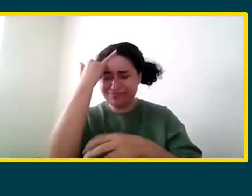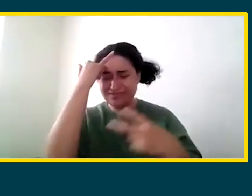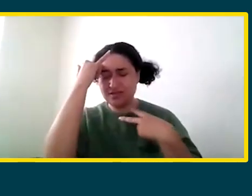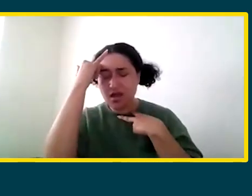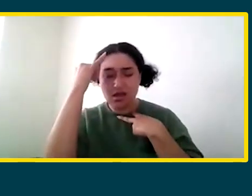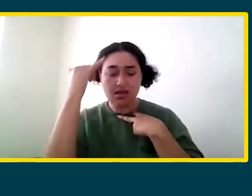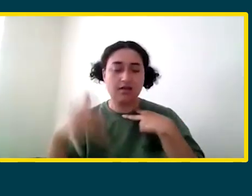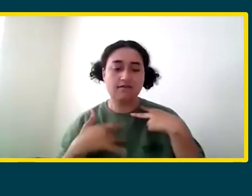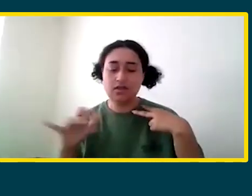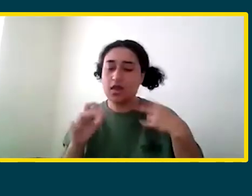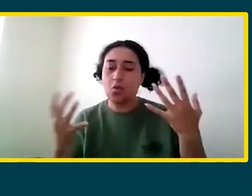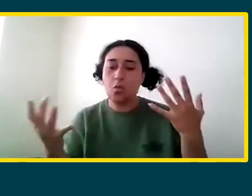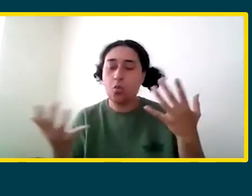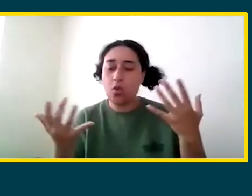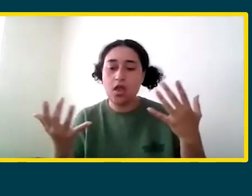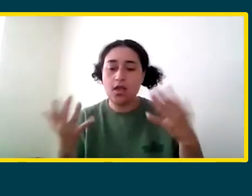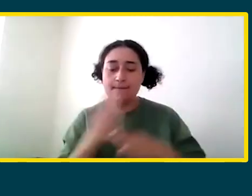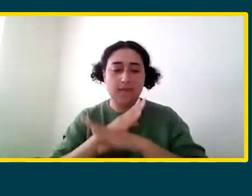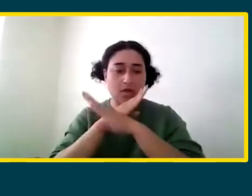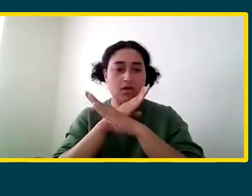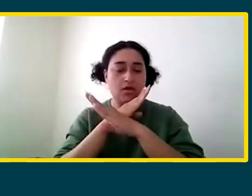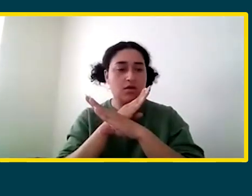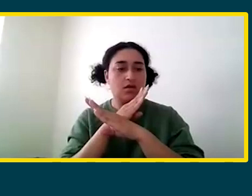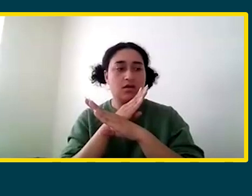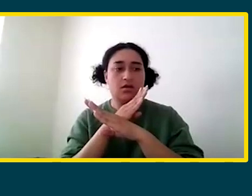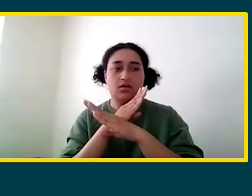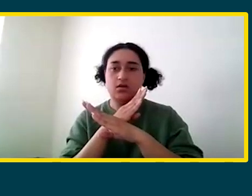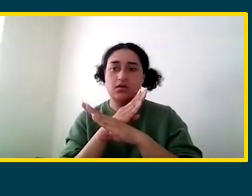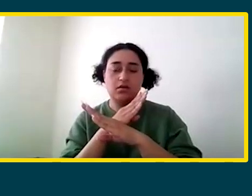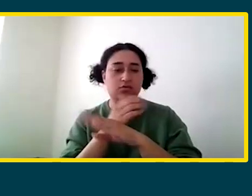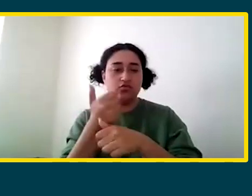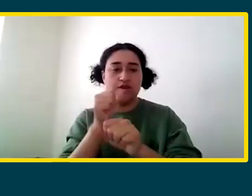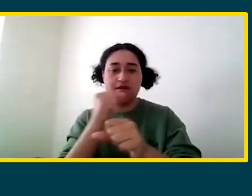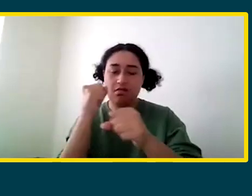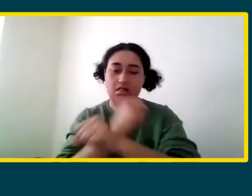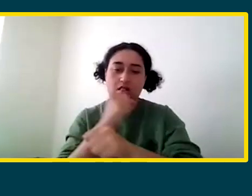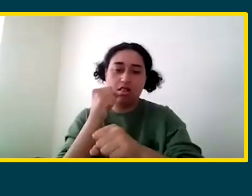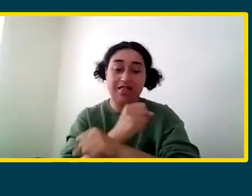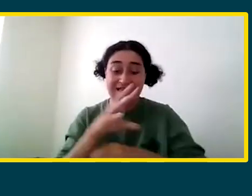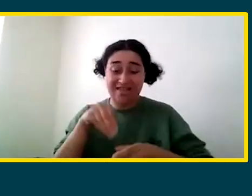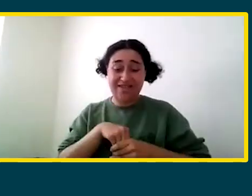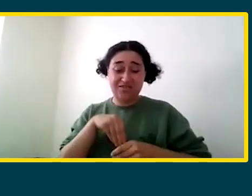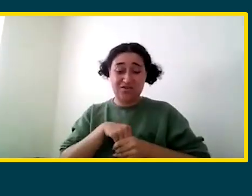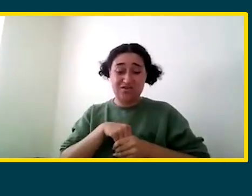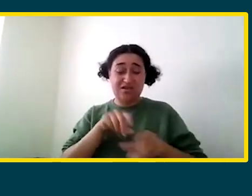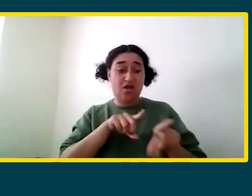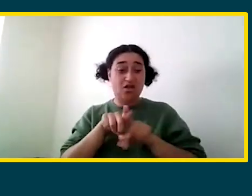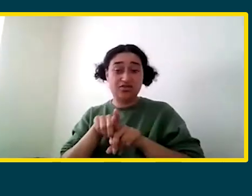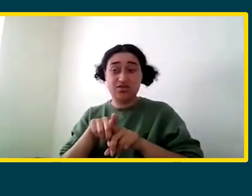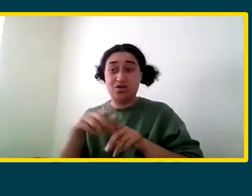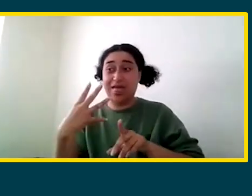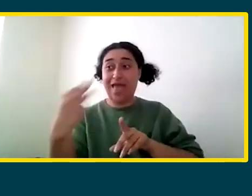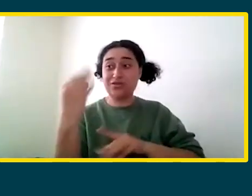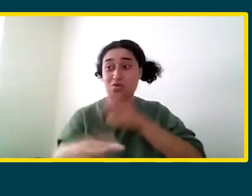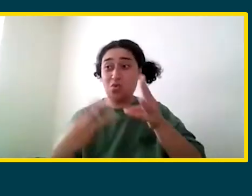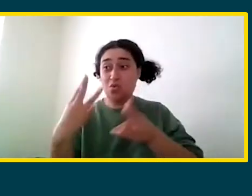like what a barrier to be working through it internally and then externally, right? You're still seeing that